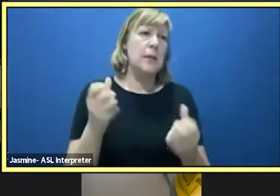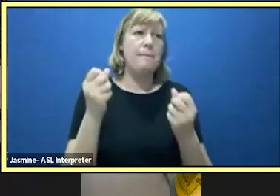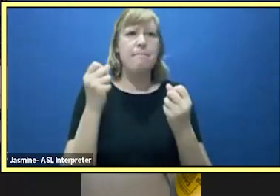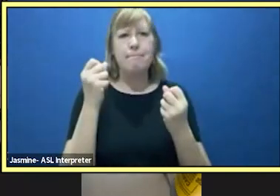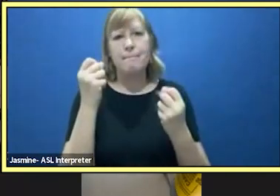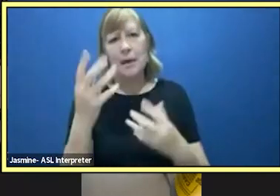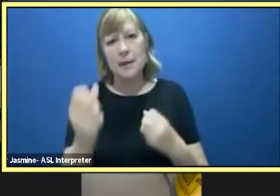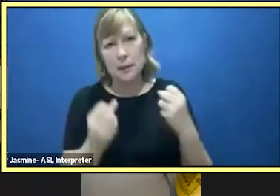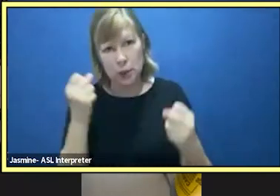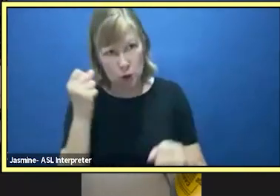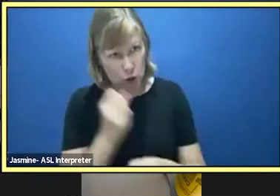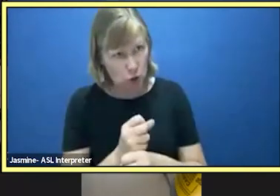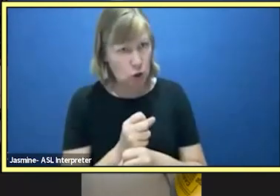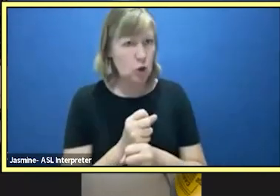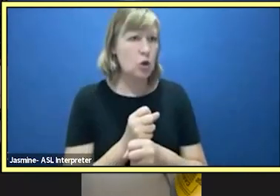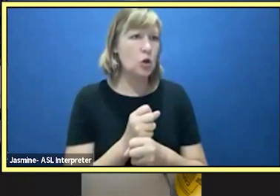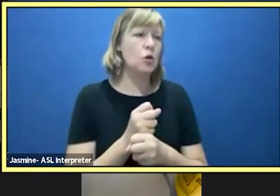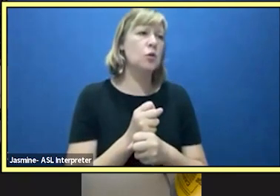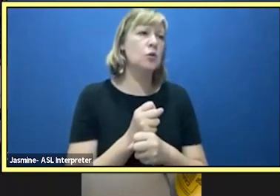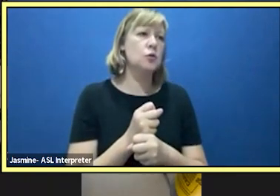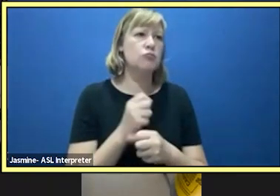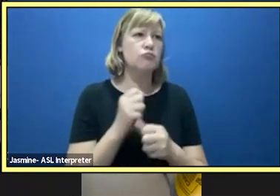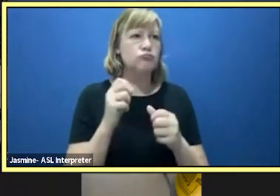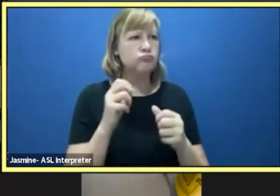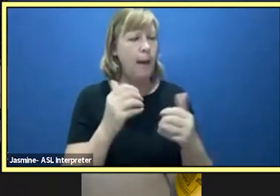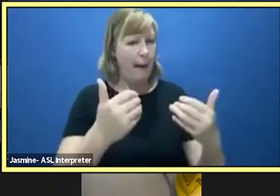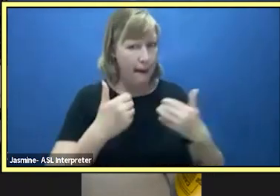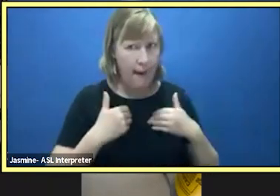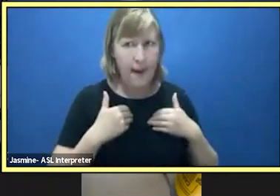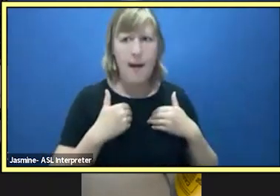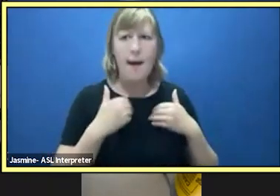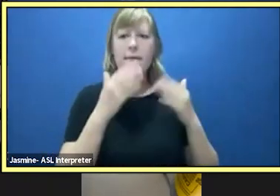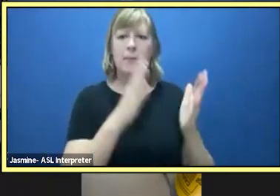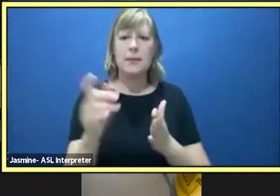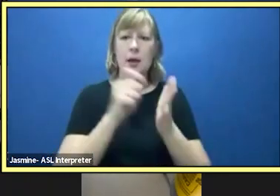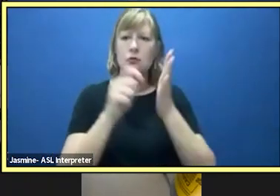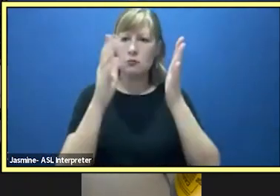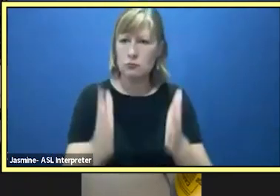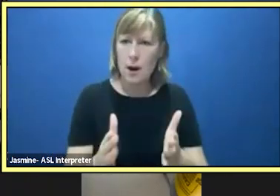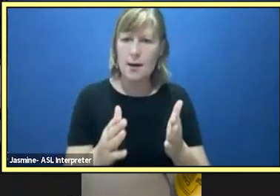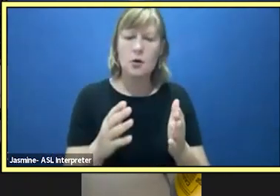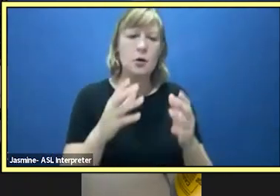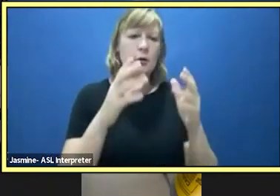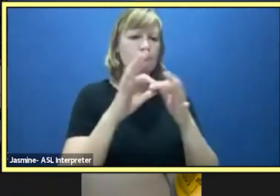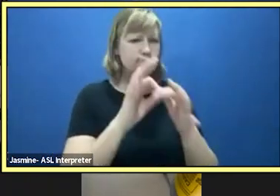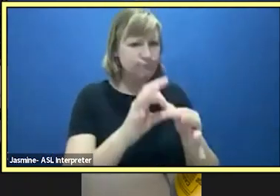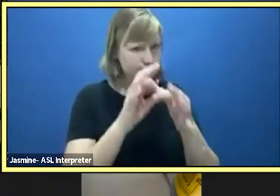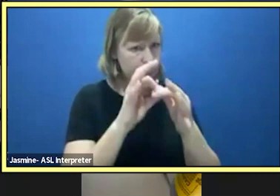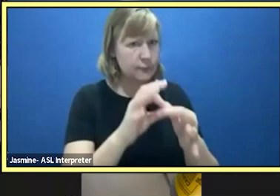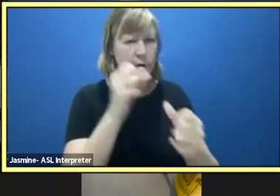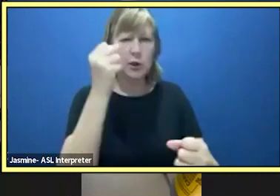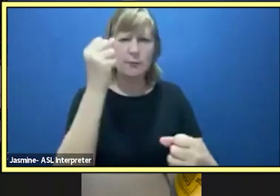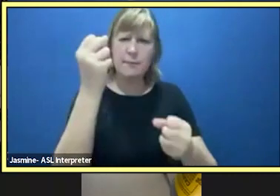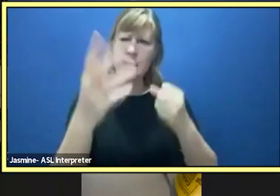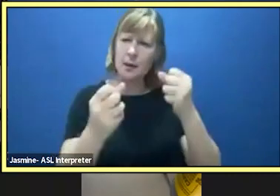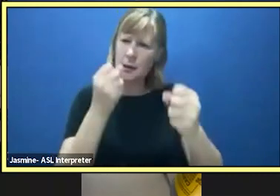been participating in these transitions for years. And now we're left to hope that they